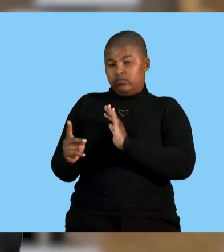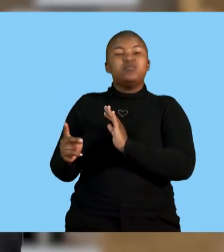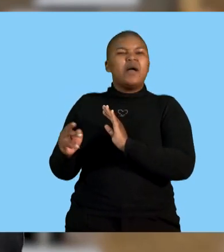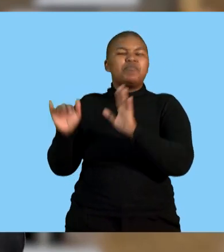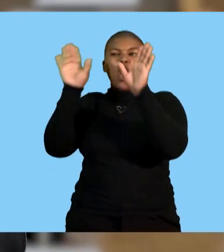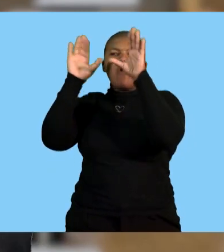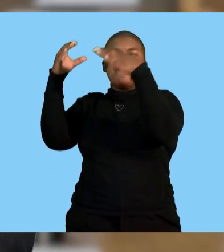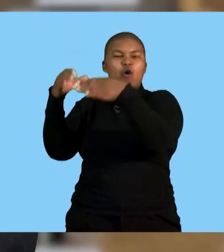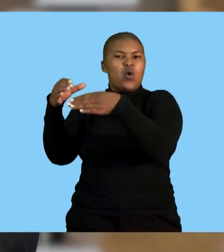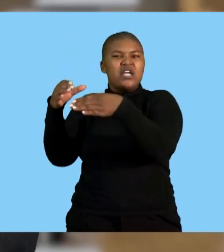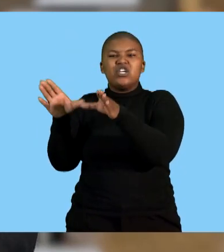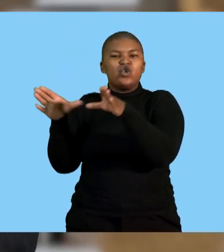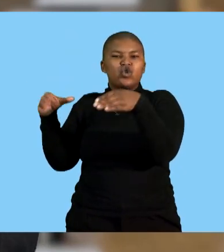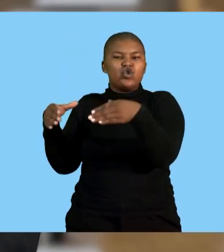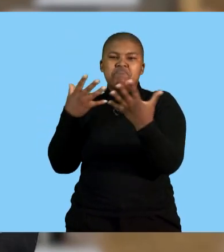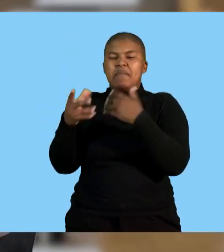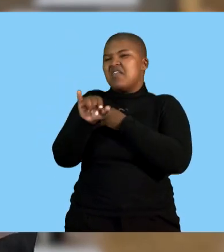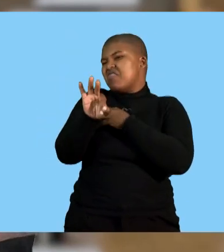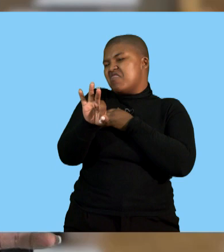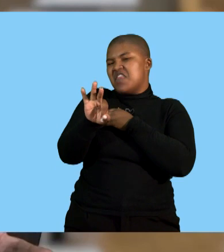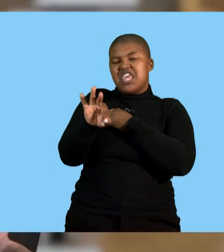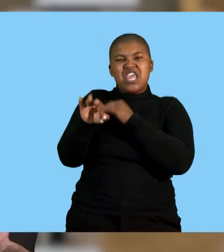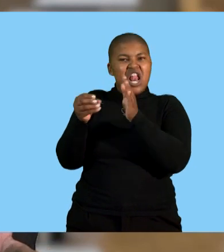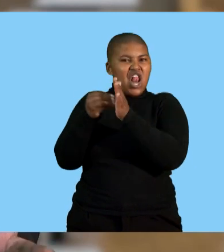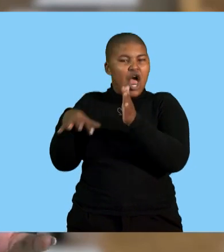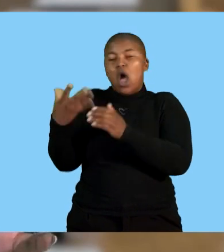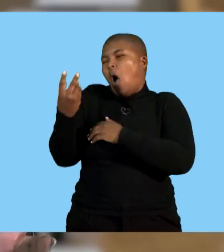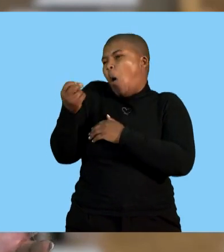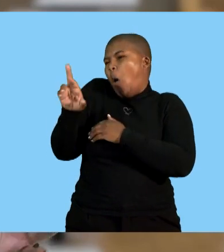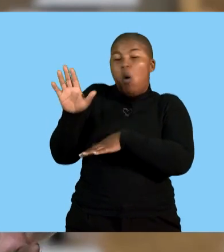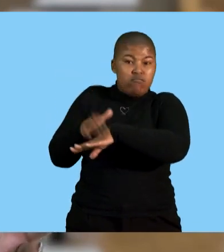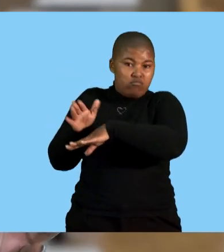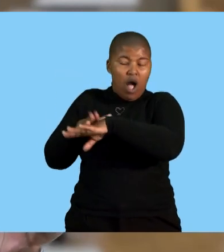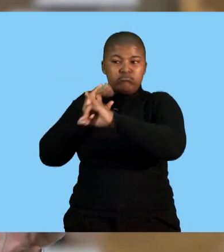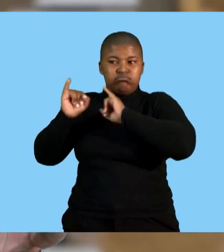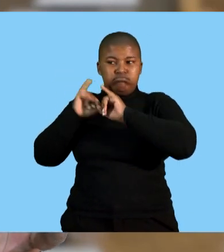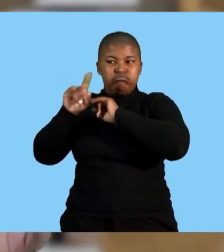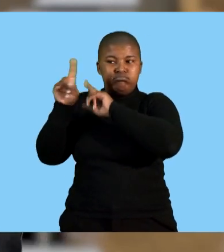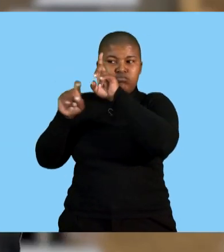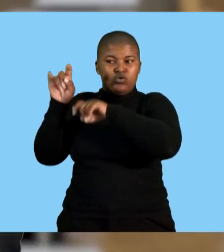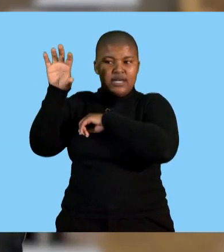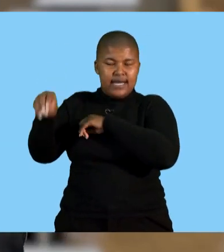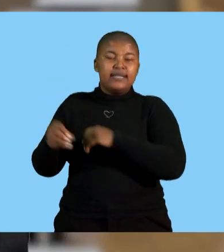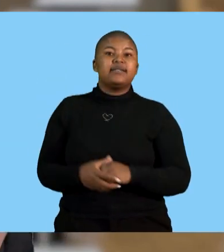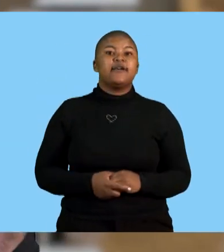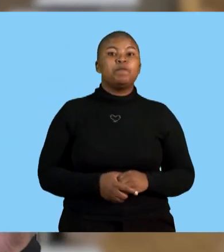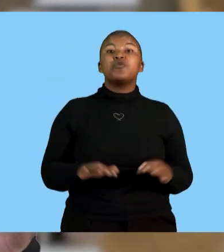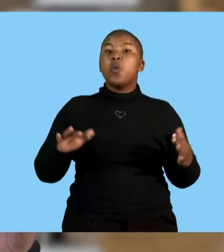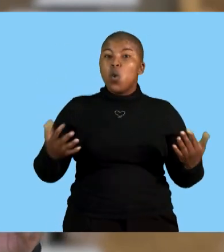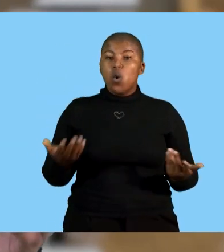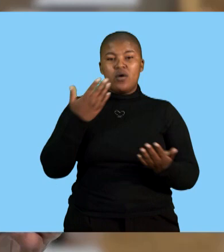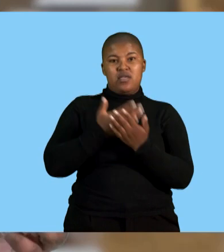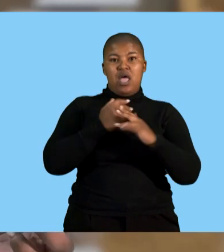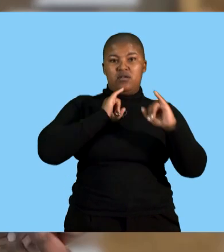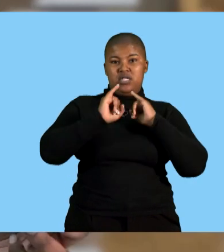group. It could be 3 or more learners being interviewed, and there's also an individual interview